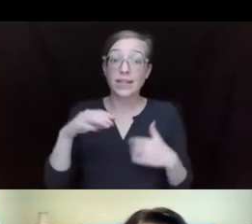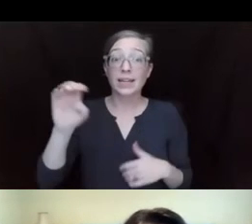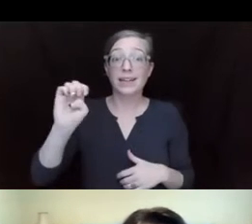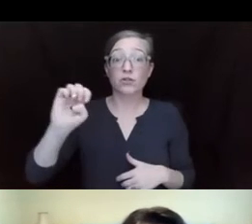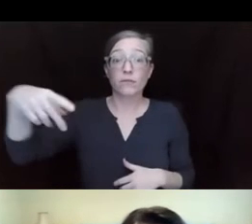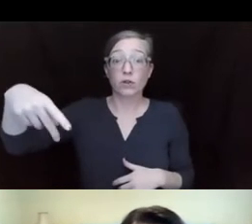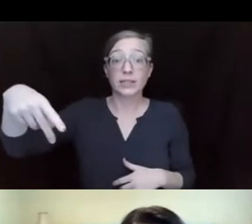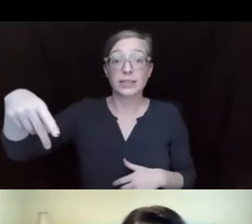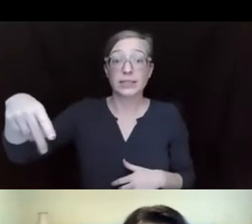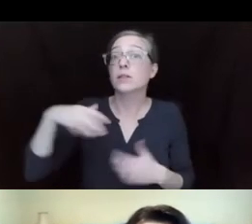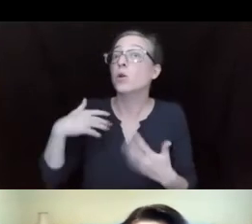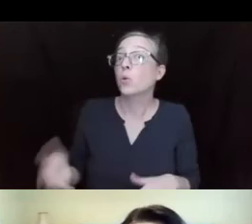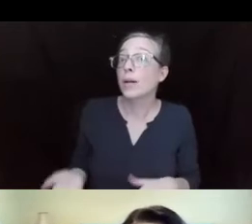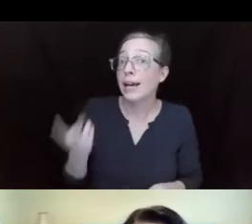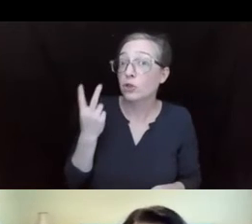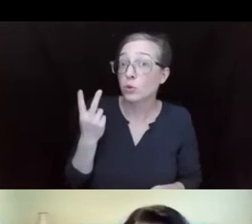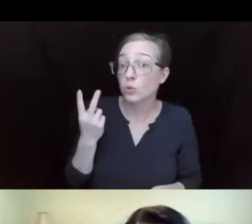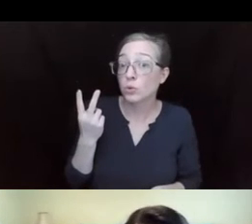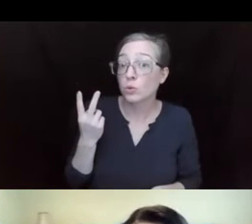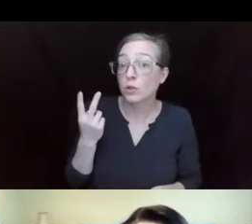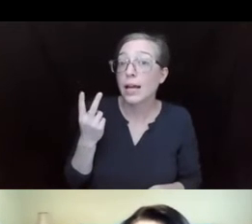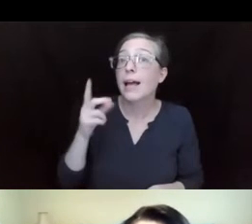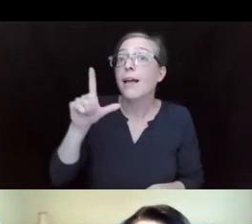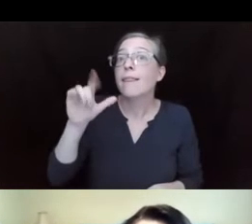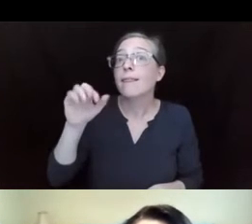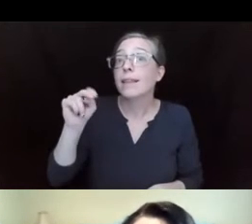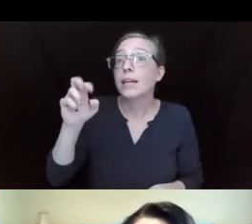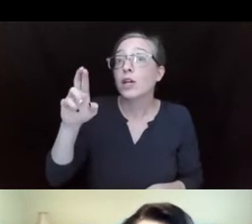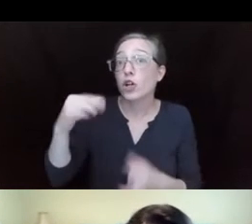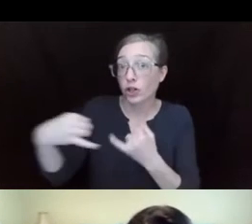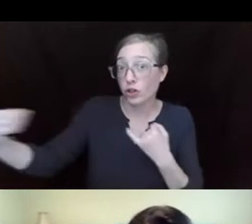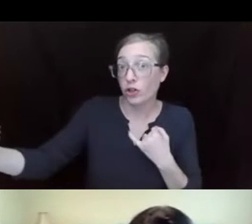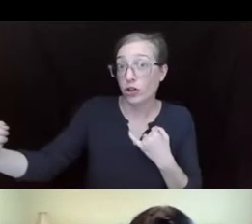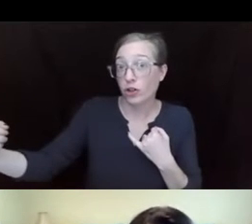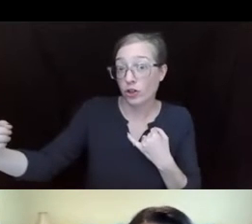have the linear electrophoresis, which I put the little one just to